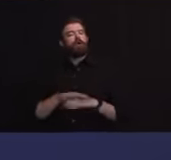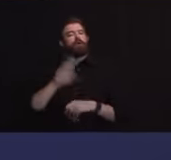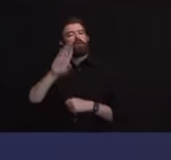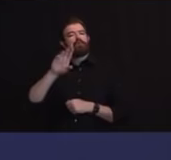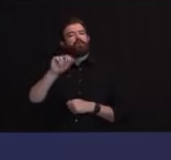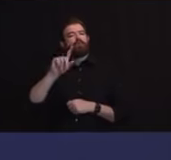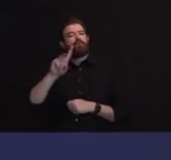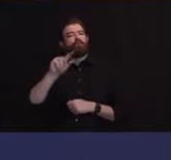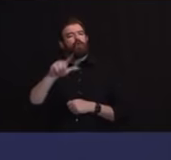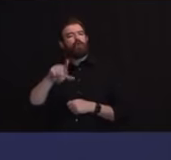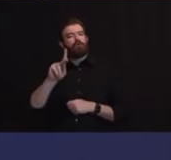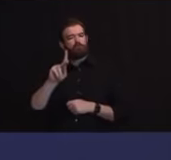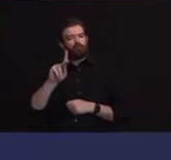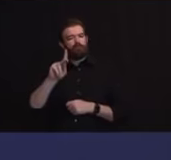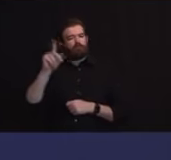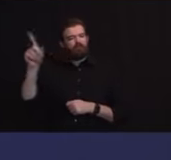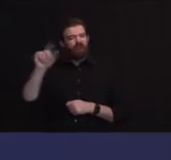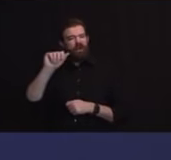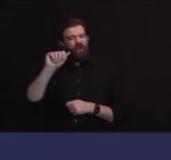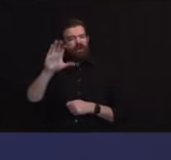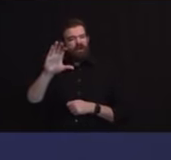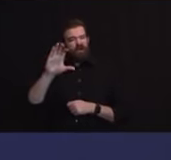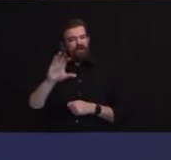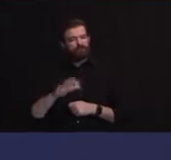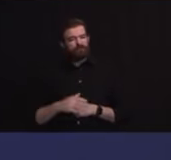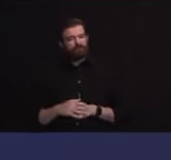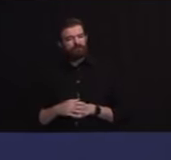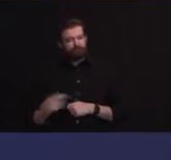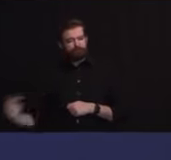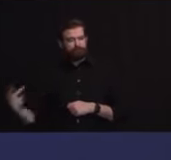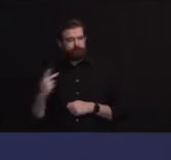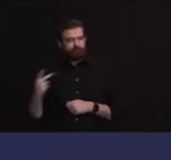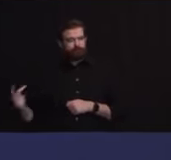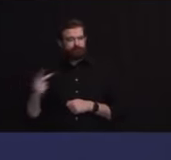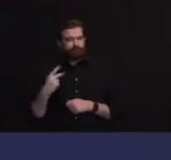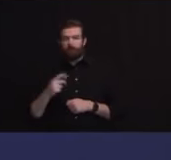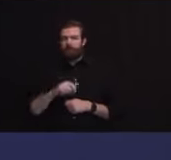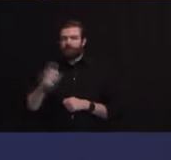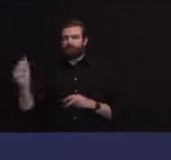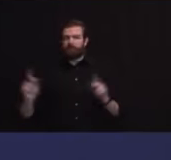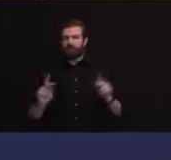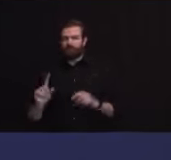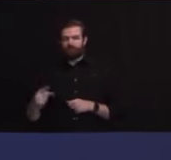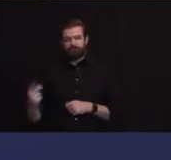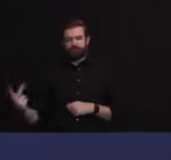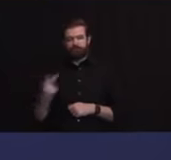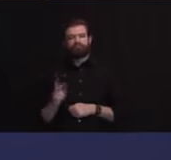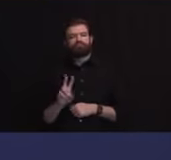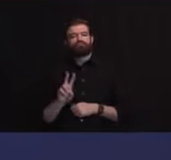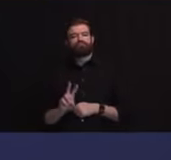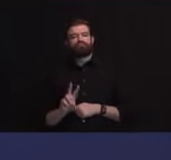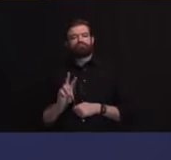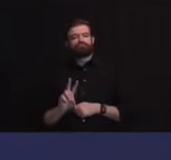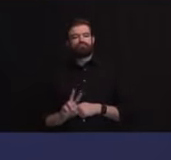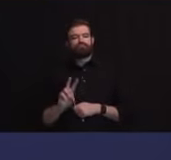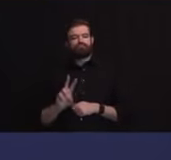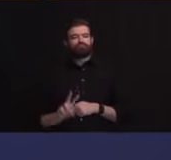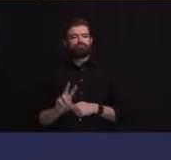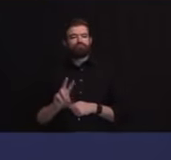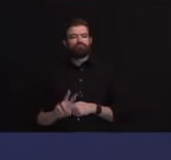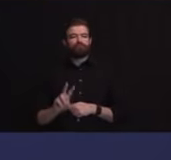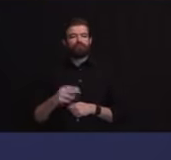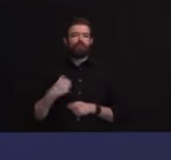got a couple of Pat's colleagues with us, and they're usually either behind or usually behind us. And I